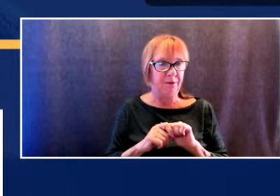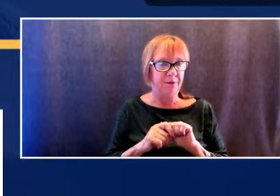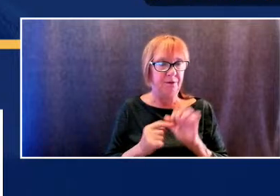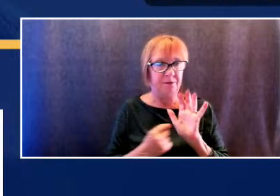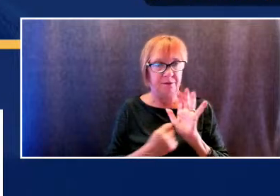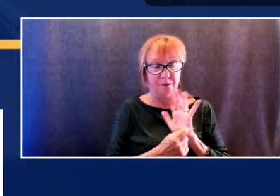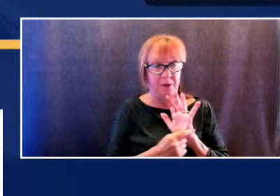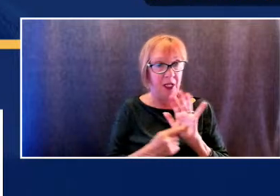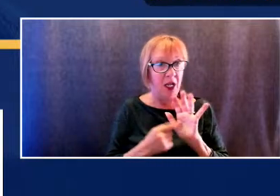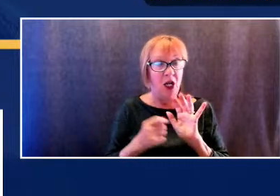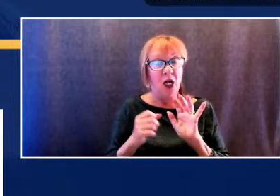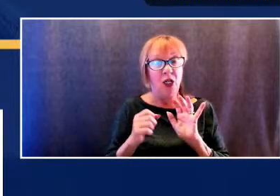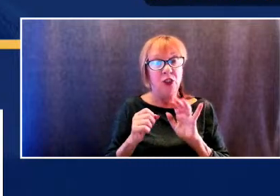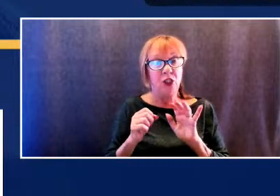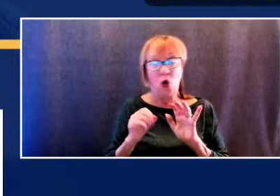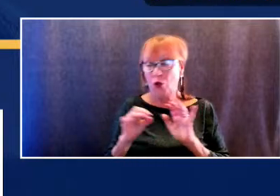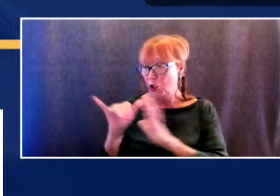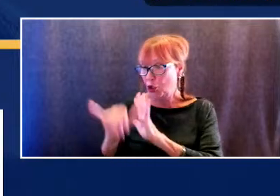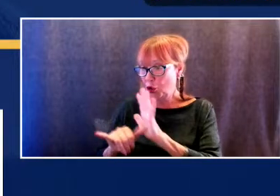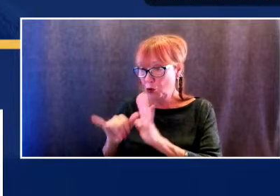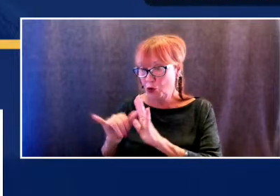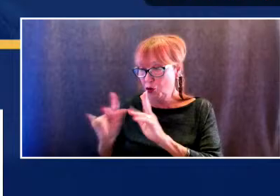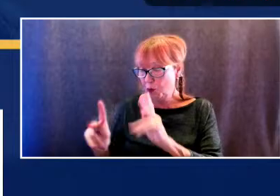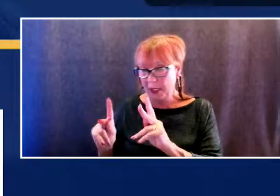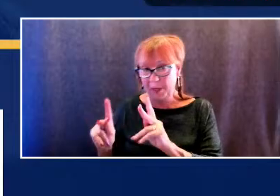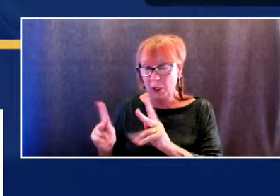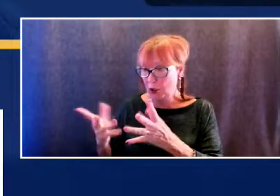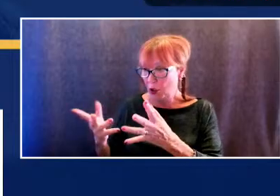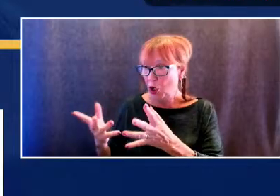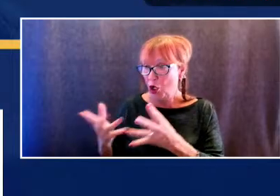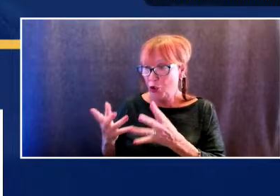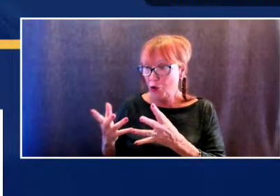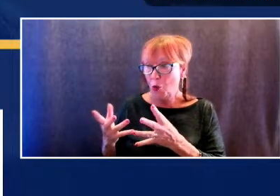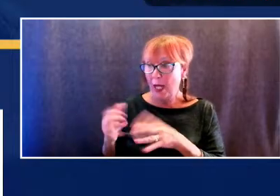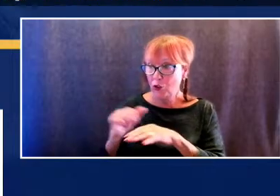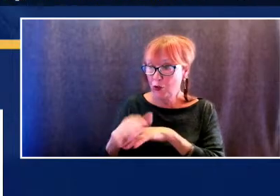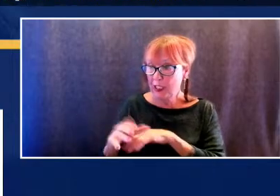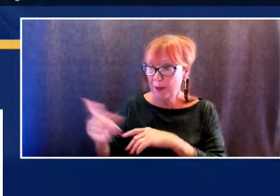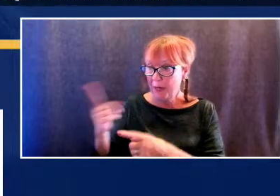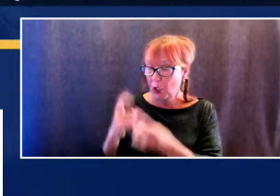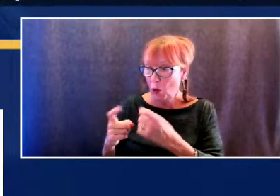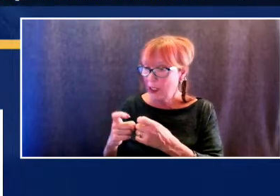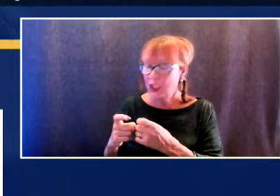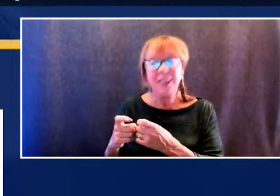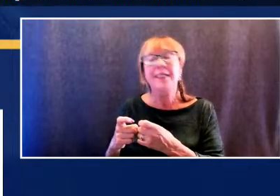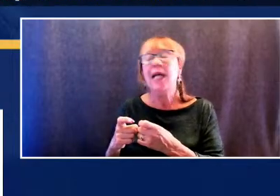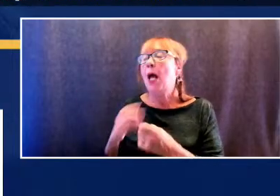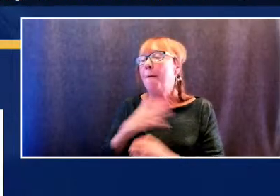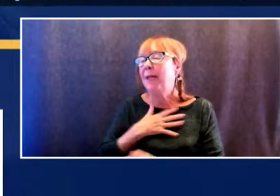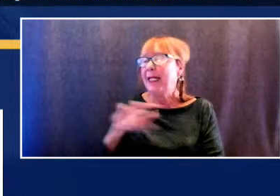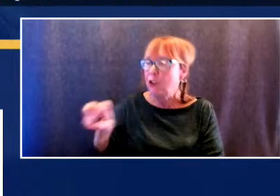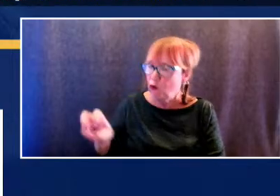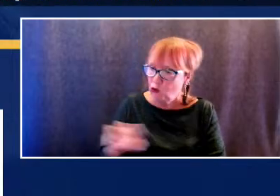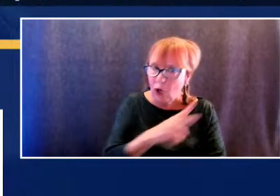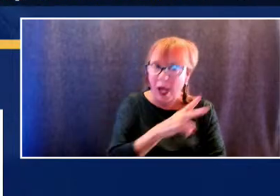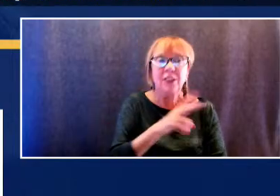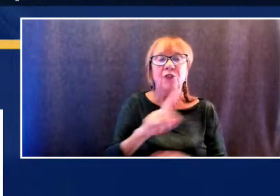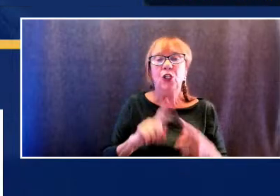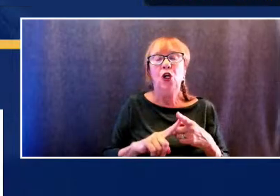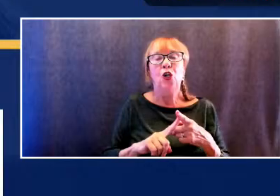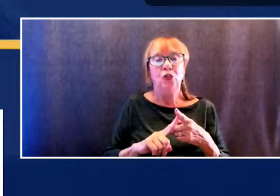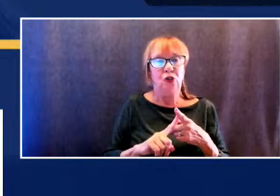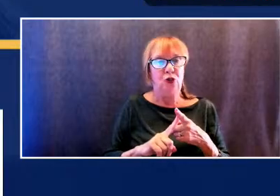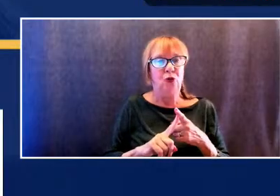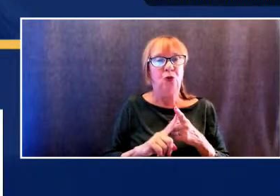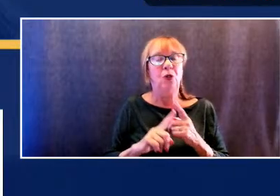So for anyone who is on YouTube that would like to submit questions, we encourage you to hop onto the Zoom meeting using the QR code